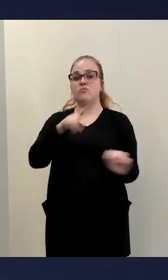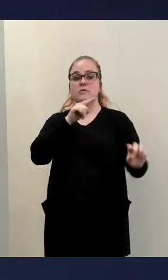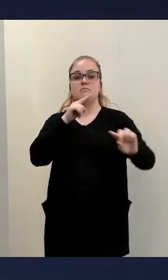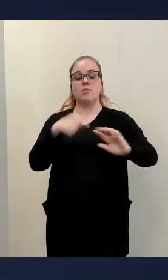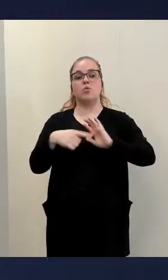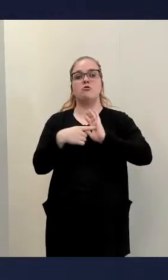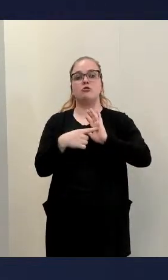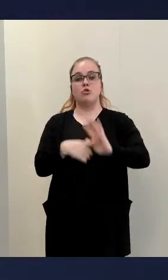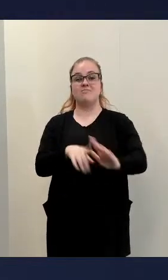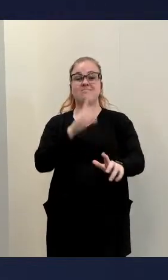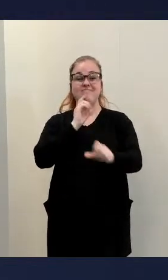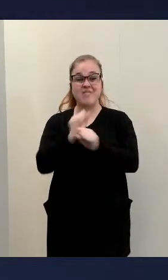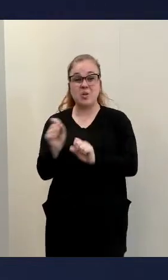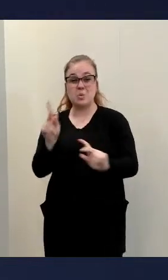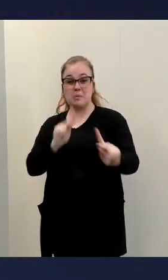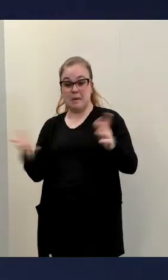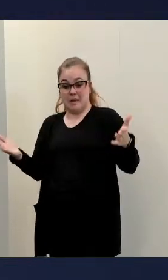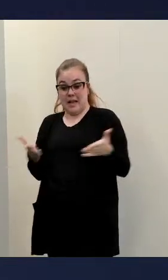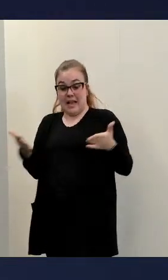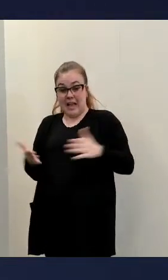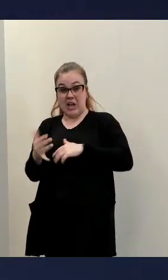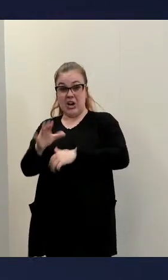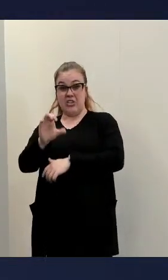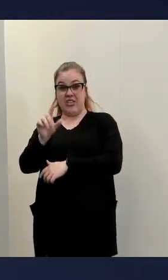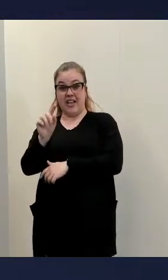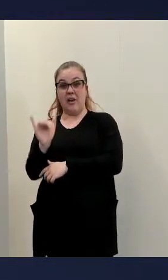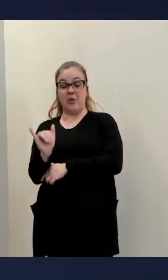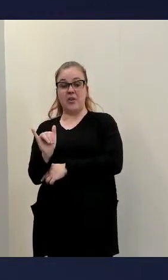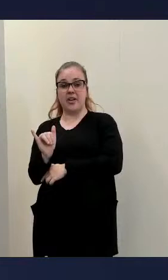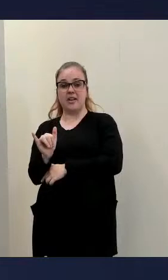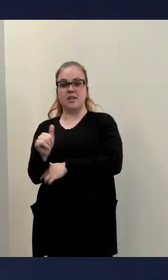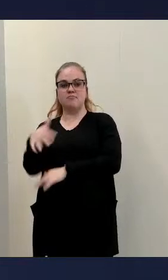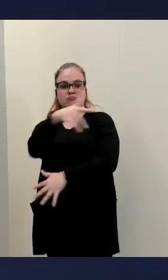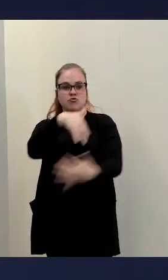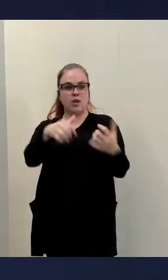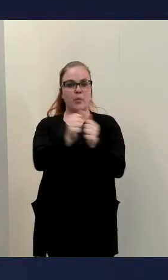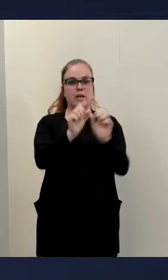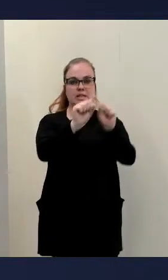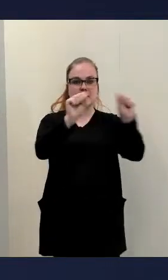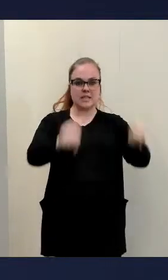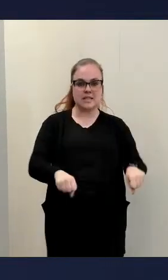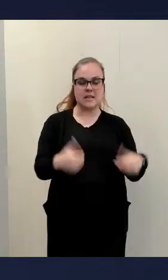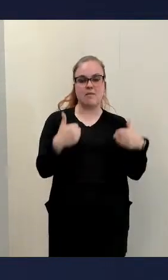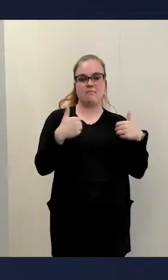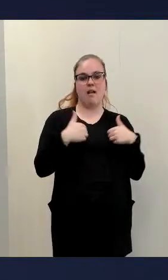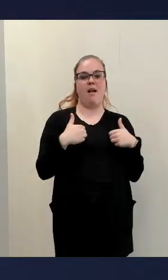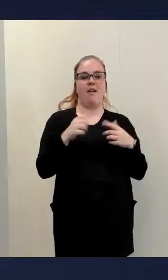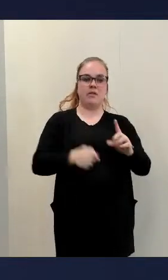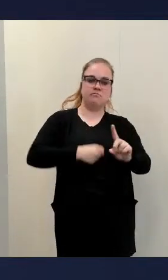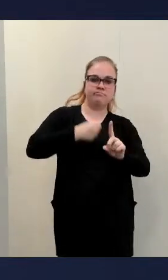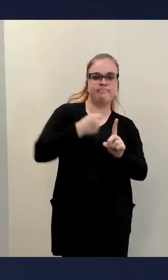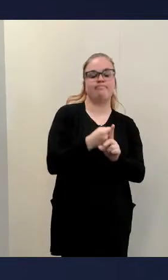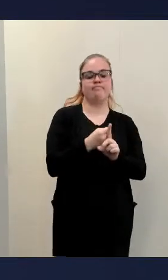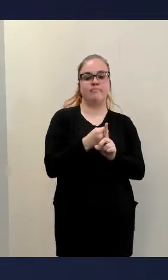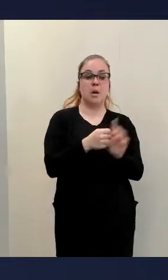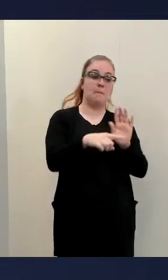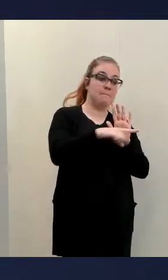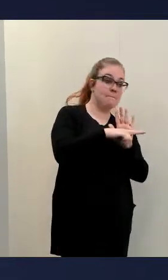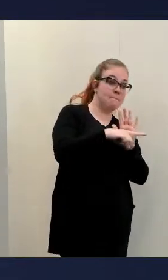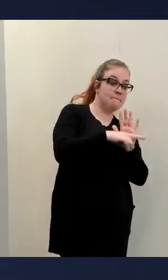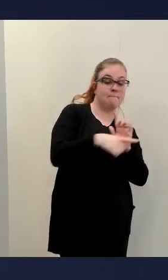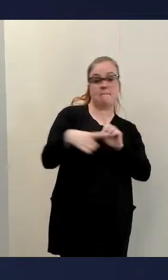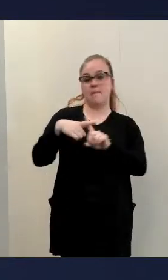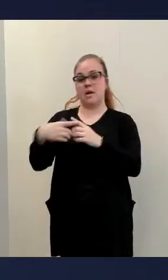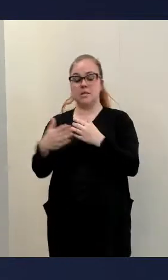people, real people here in Erie County, including us, interact with systems that have a fundamental impact, positive or